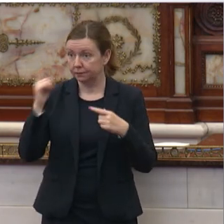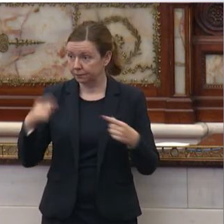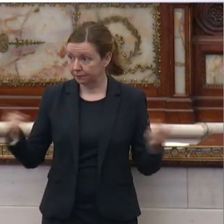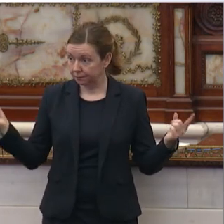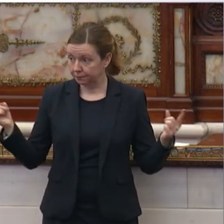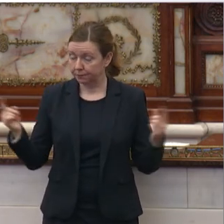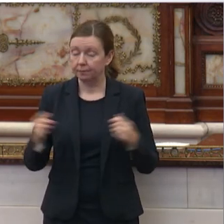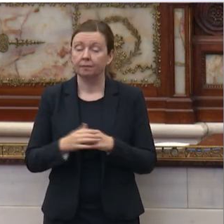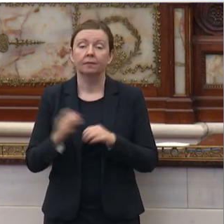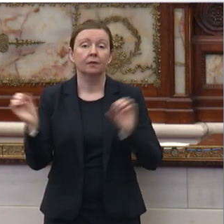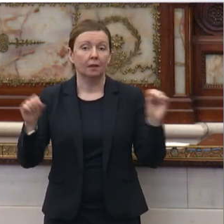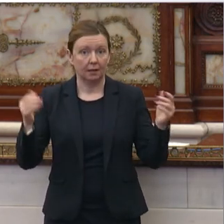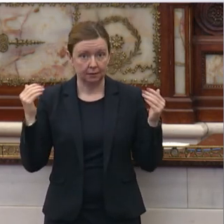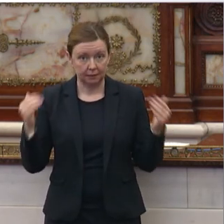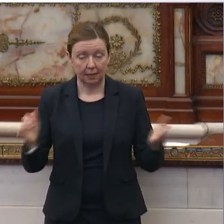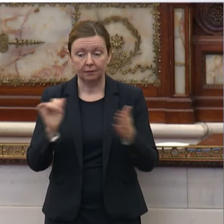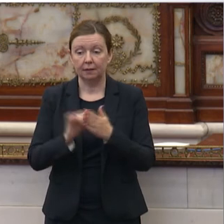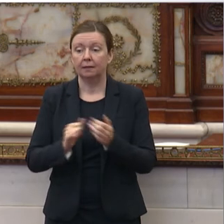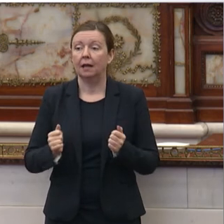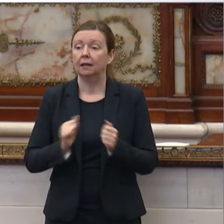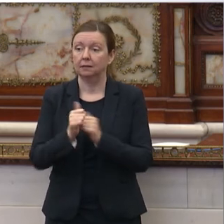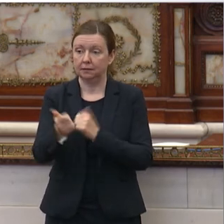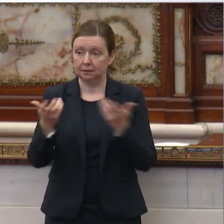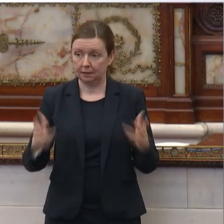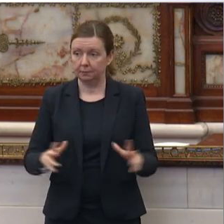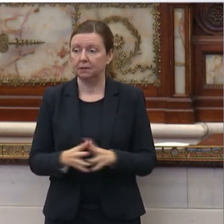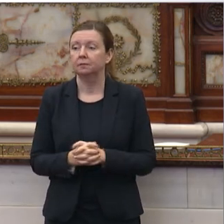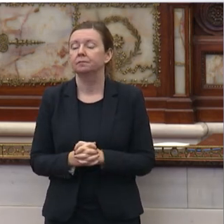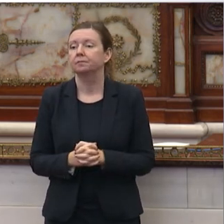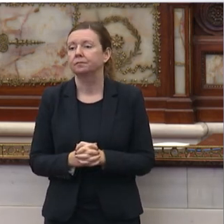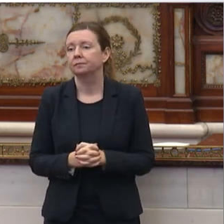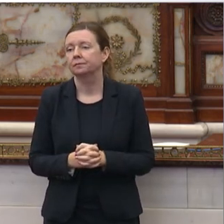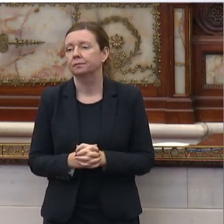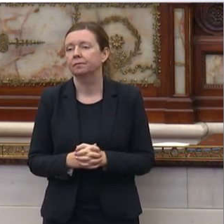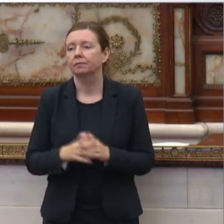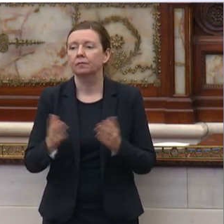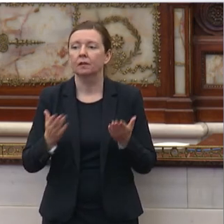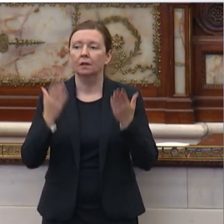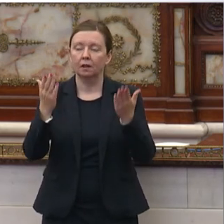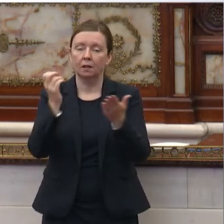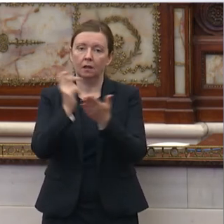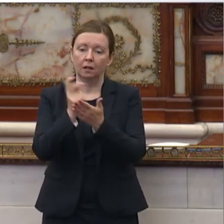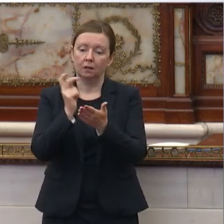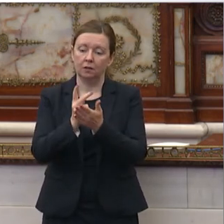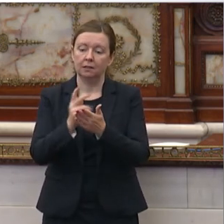Aye. Those opposed, ayes have it, and that resolution is adopted. And a resolution